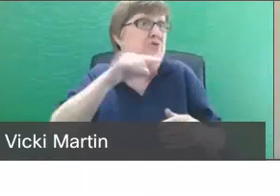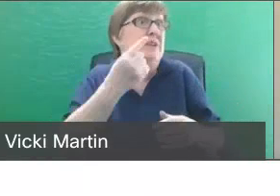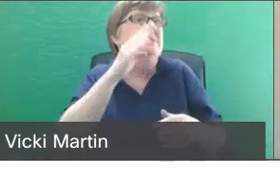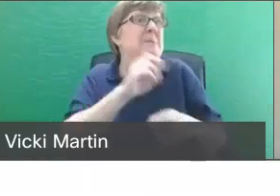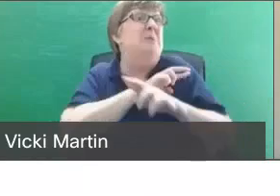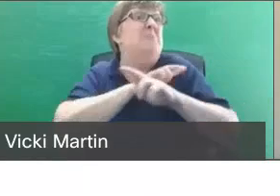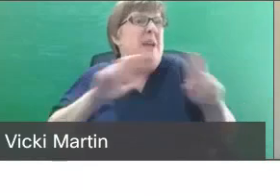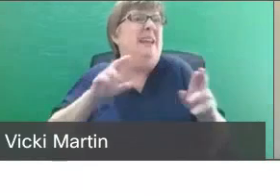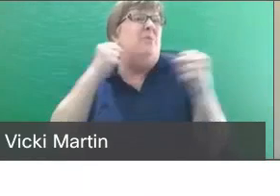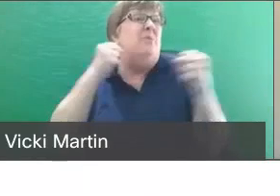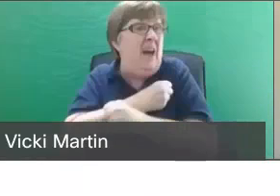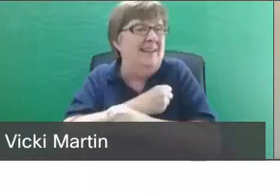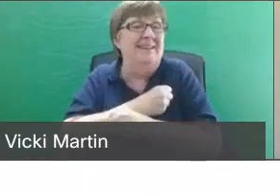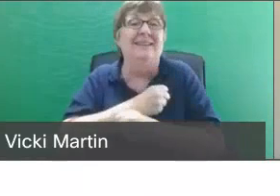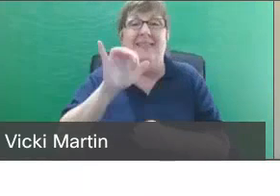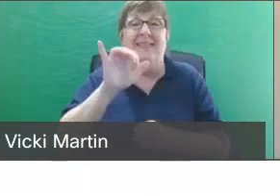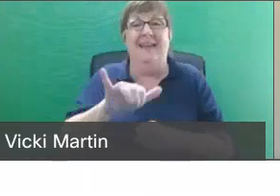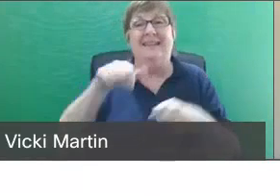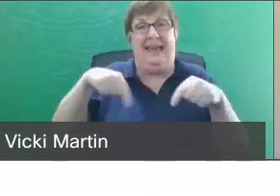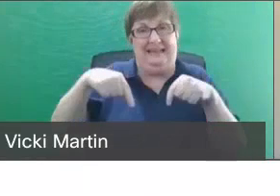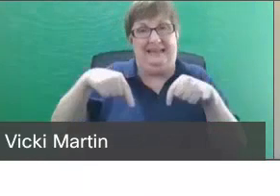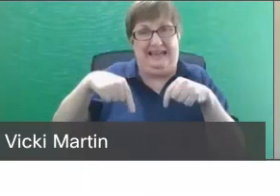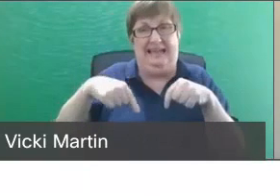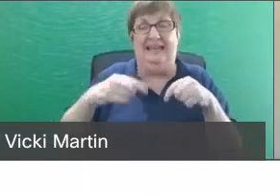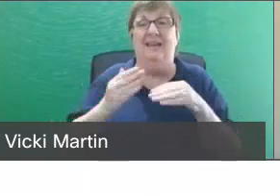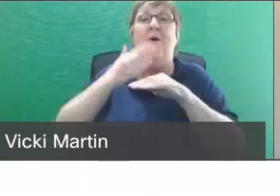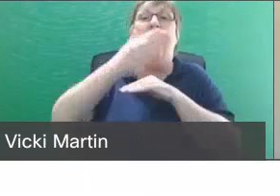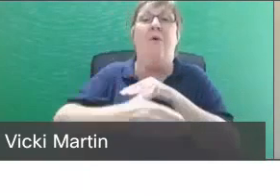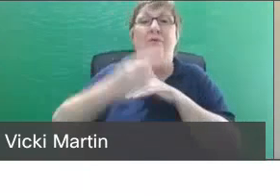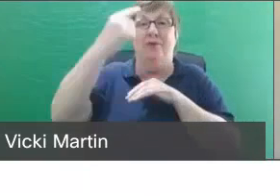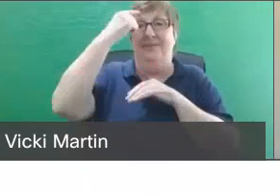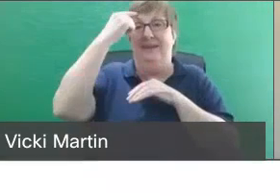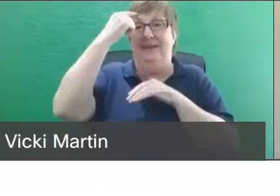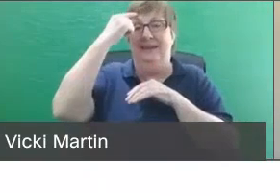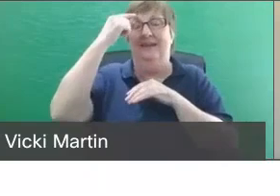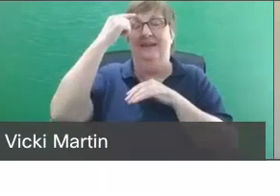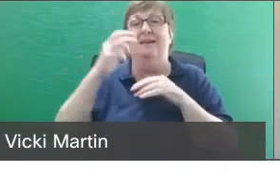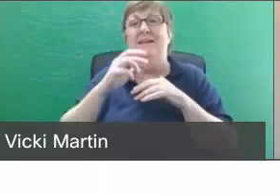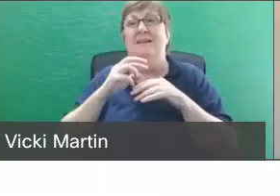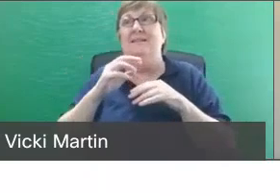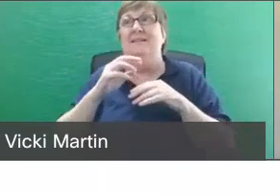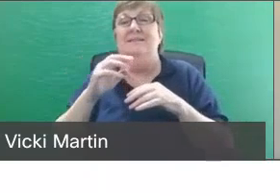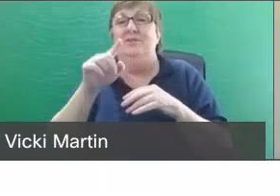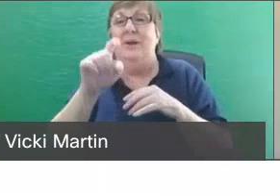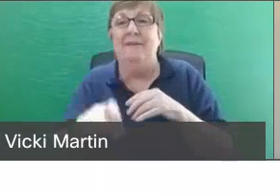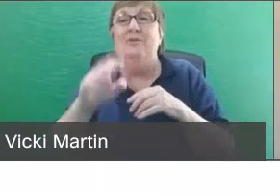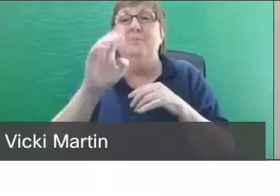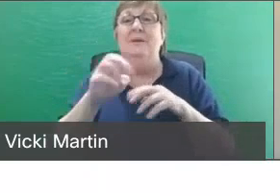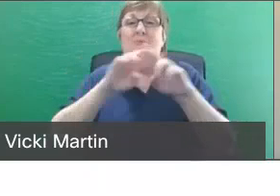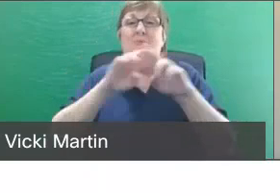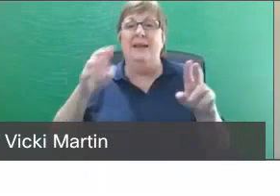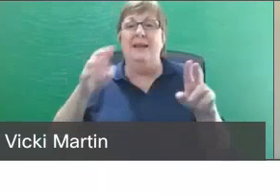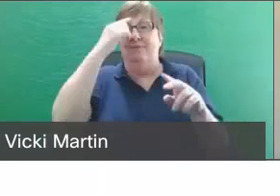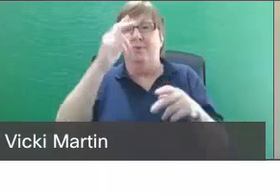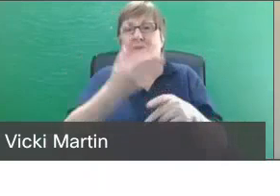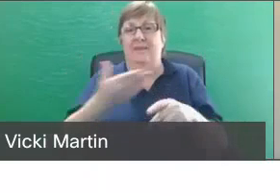is overthinking, being prepared for the unknown, to where a lot of times you're not able to do things